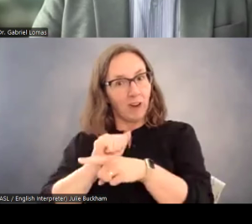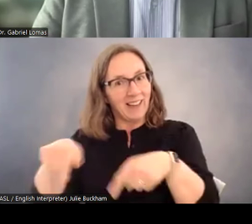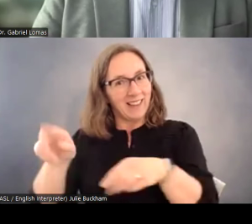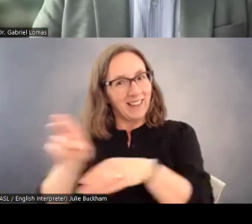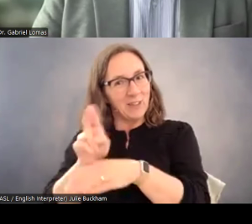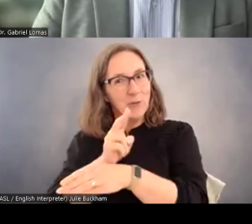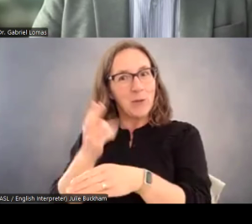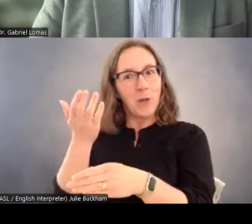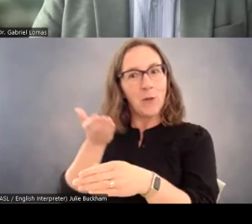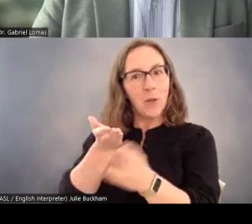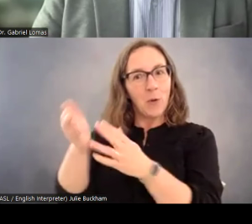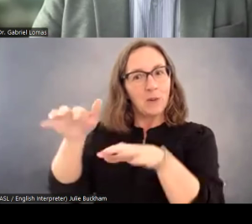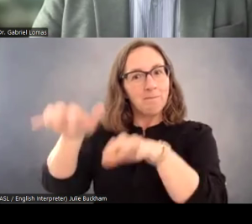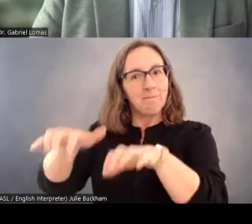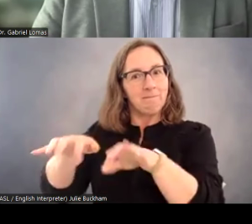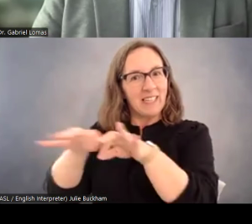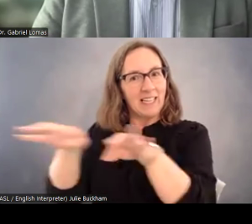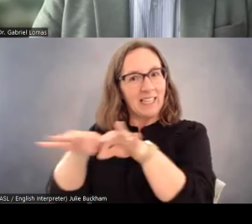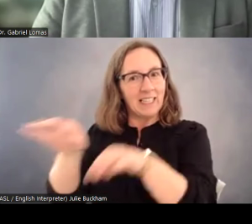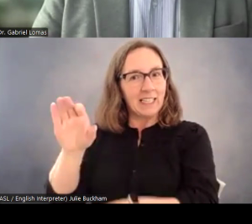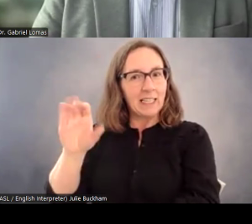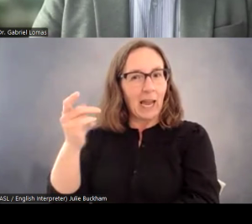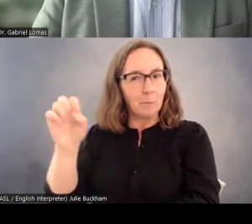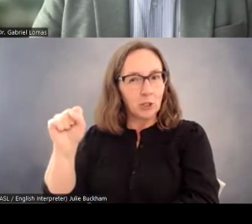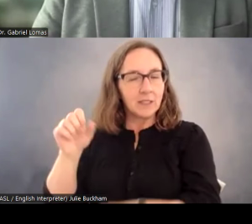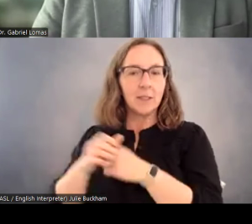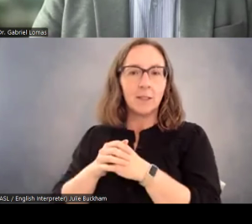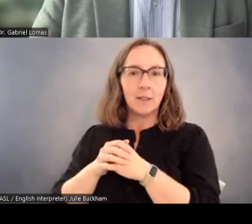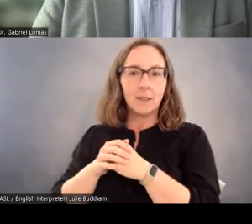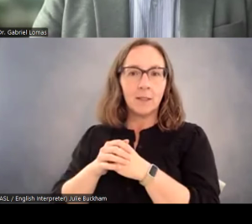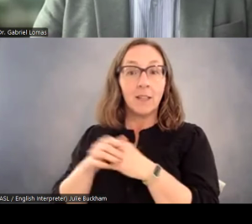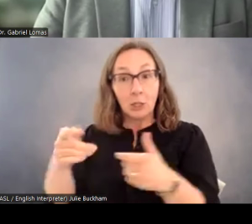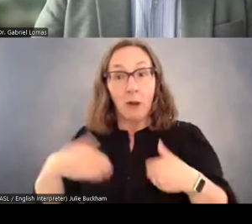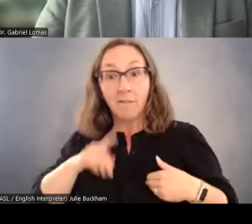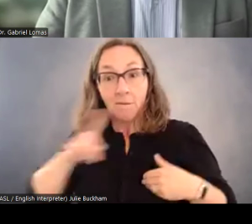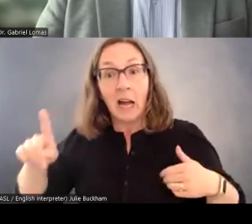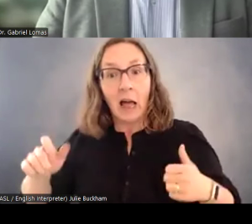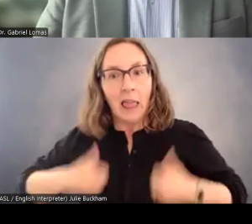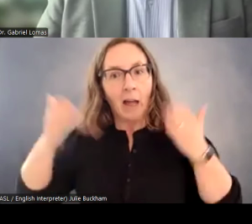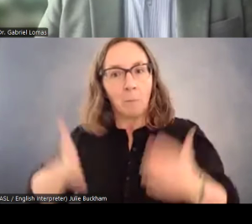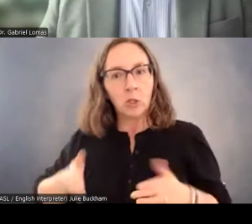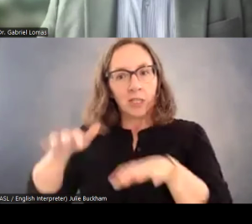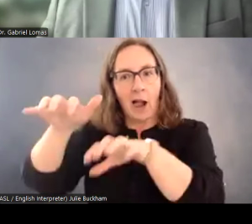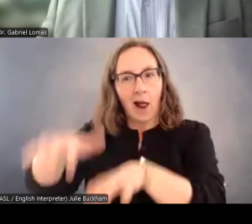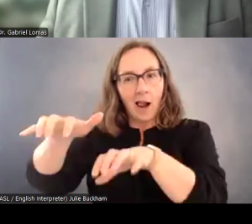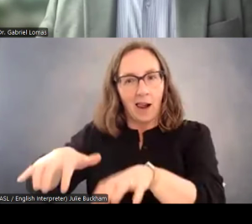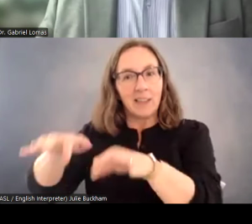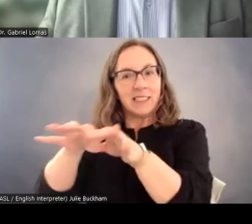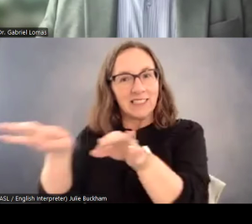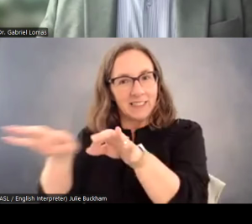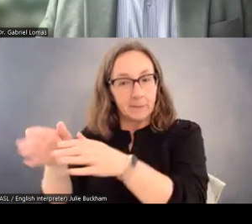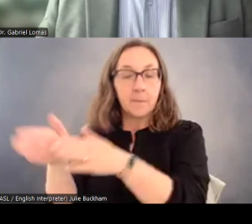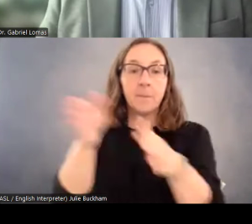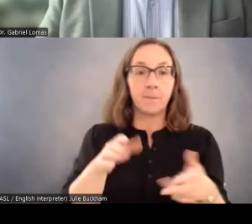through a captioning system, a little more sophisticated system. You have a live person transcribing. We have